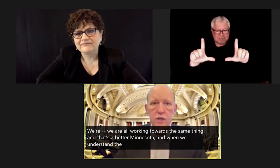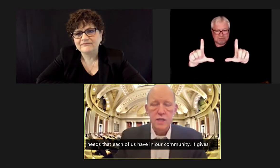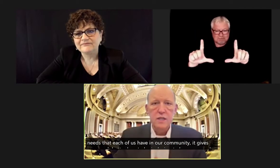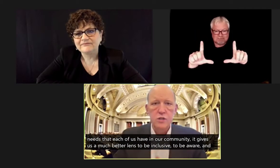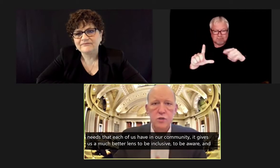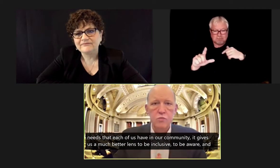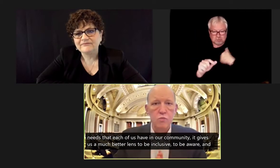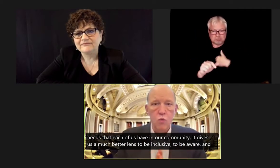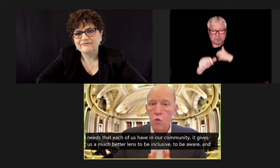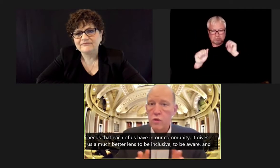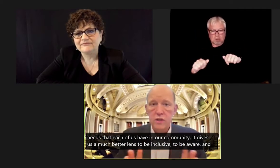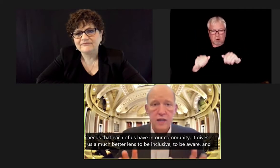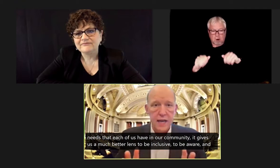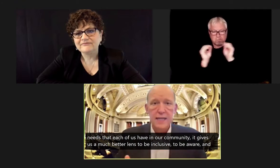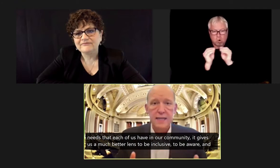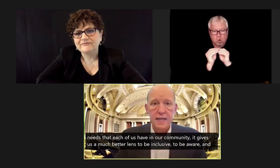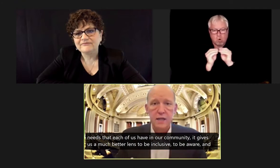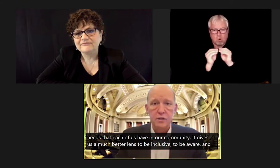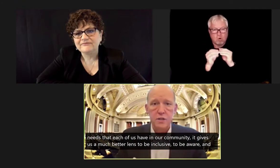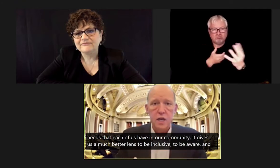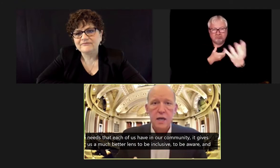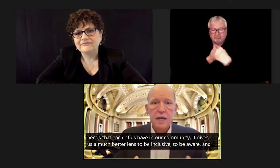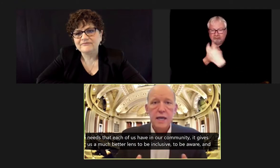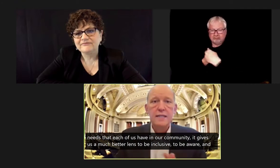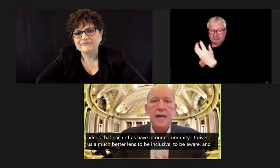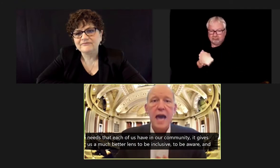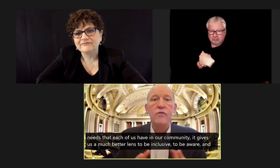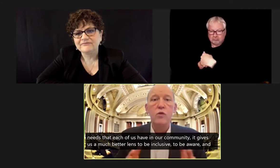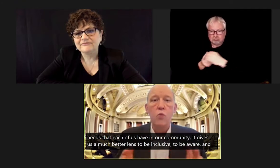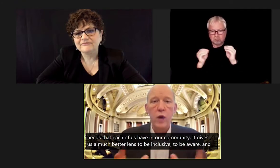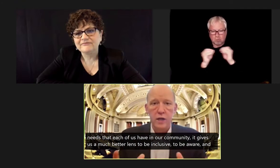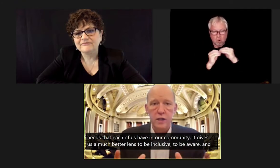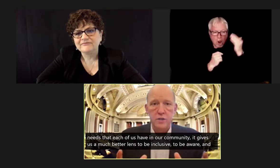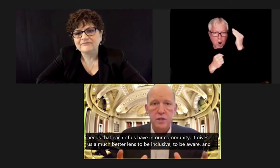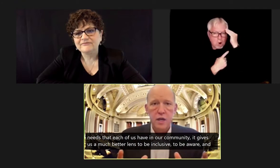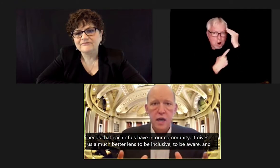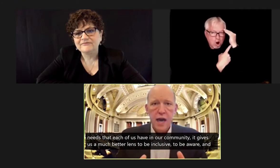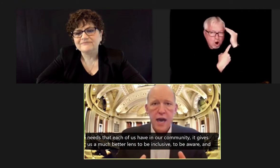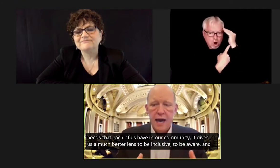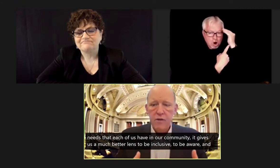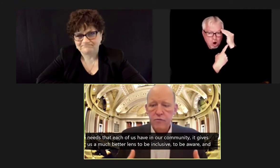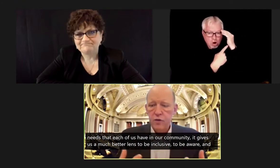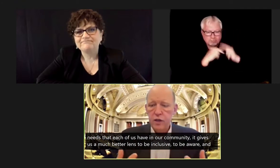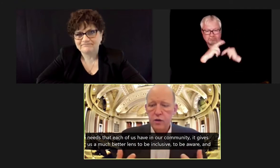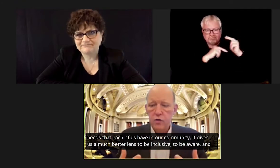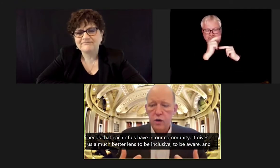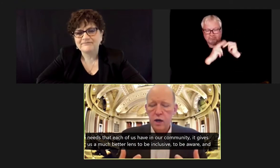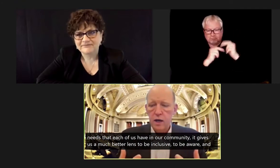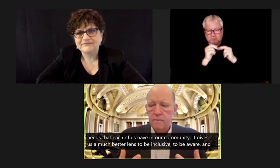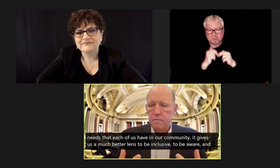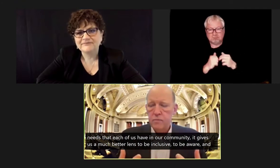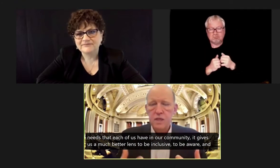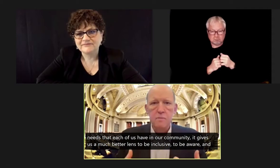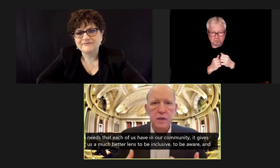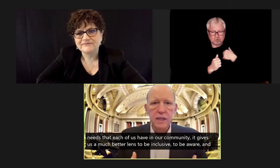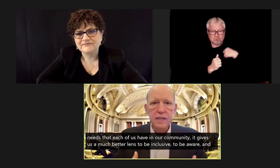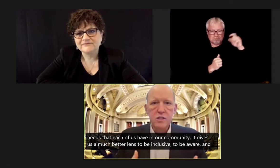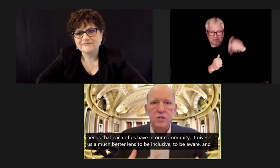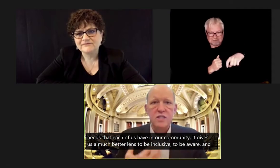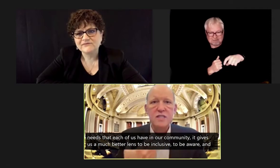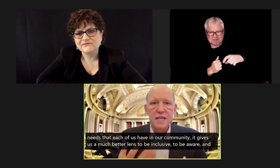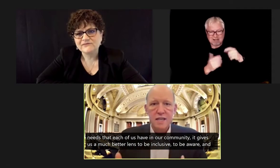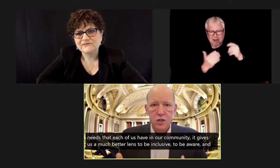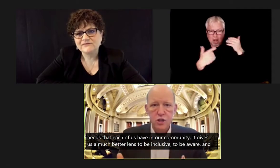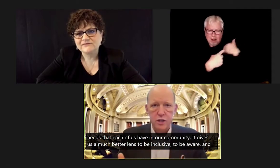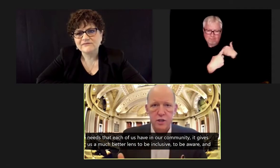that we need to do more than anything else is have an awareness, have the ability